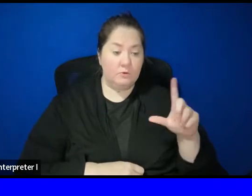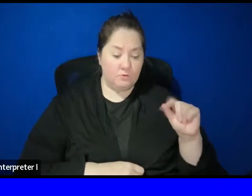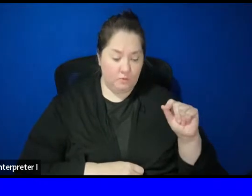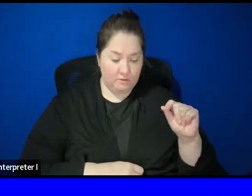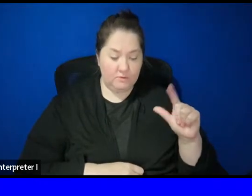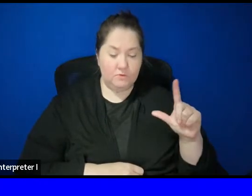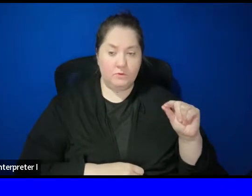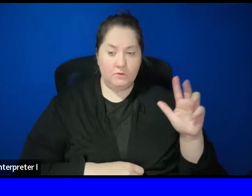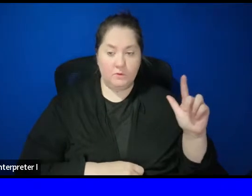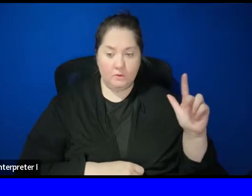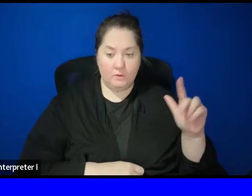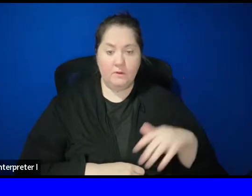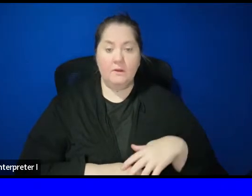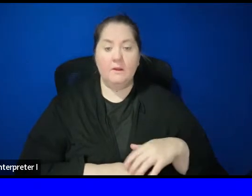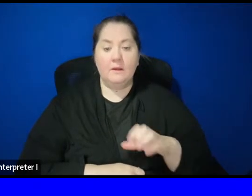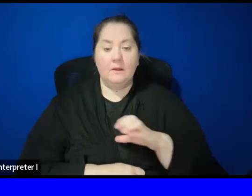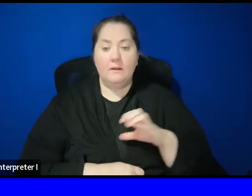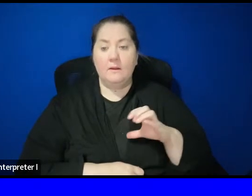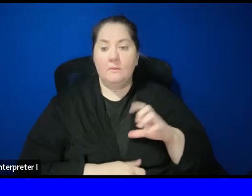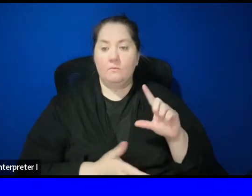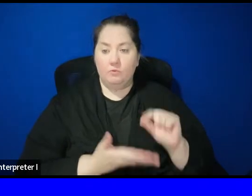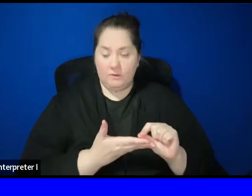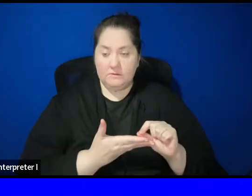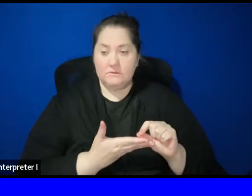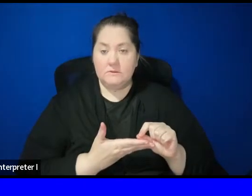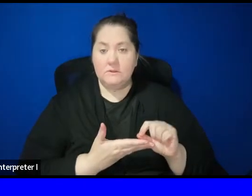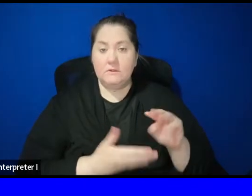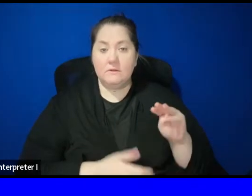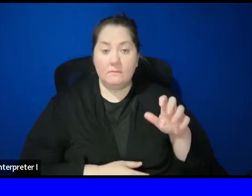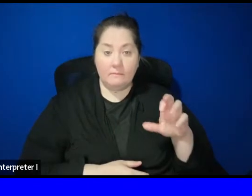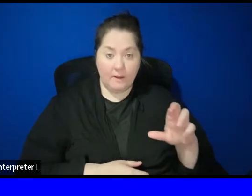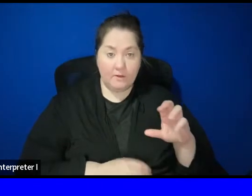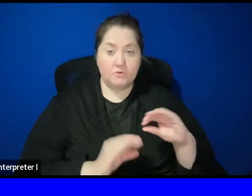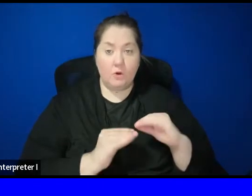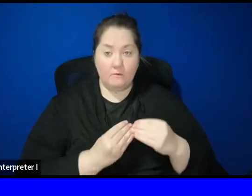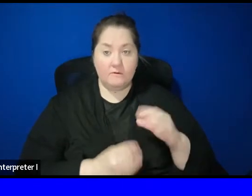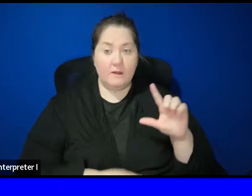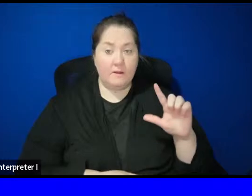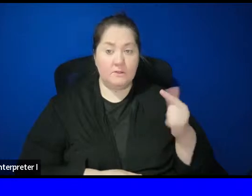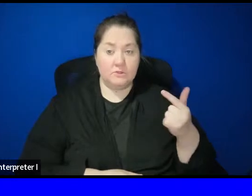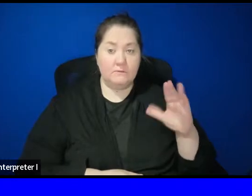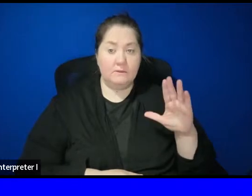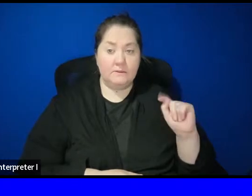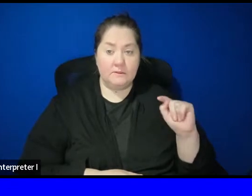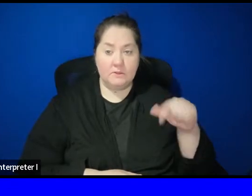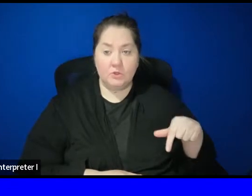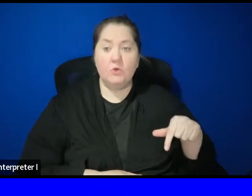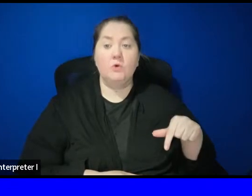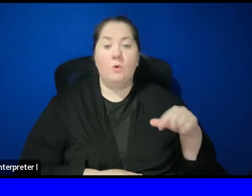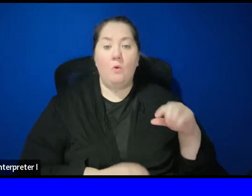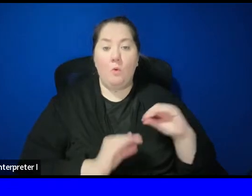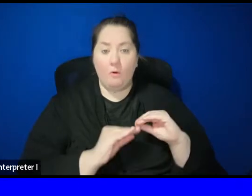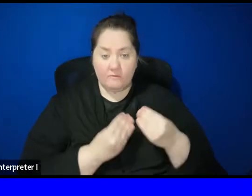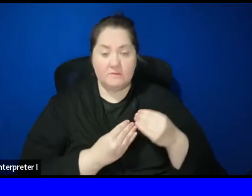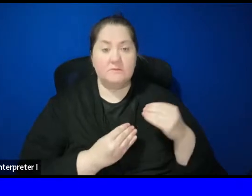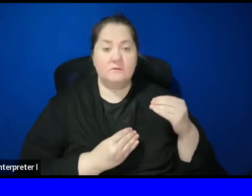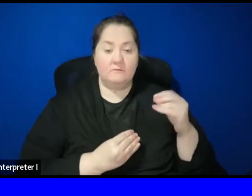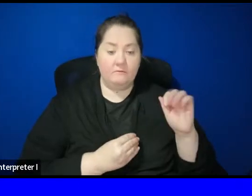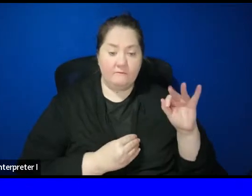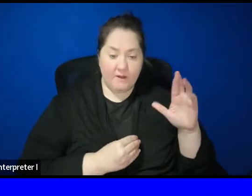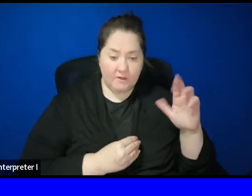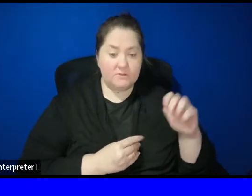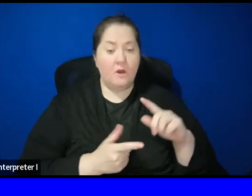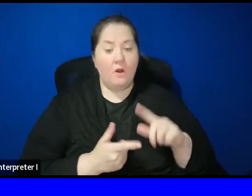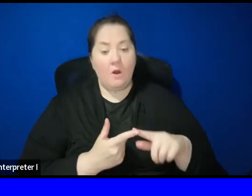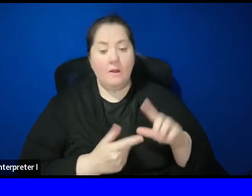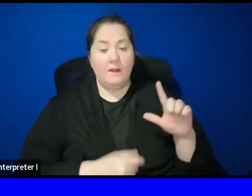2023. The committee print directs the Mayor's Office of LGBTQ Affairs to research and publish a report on Black